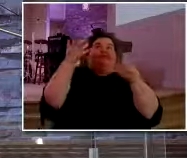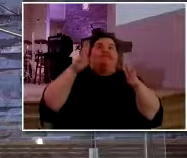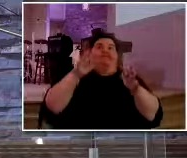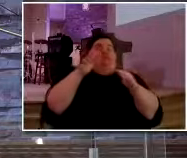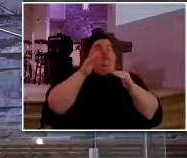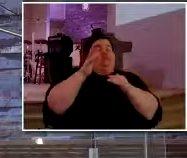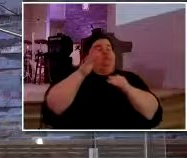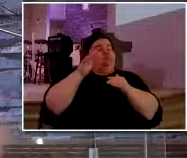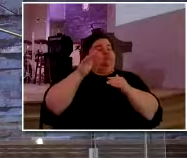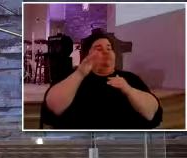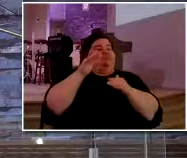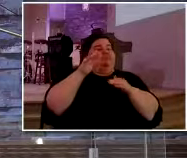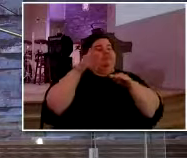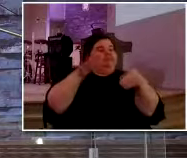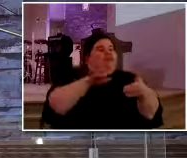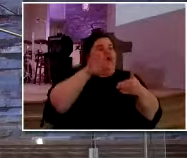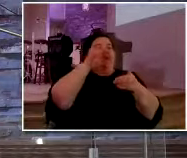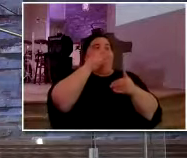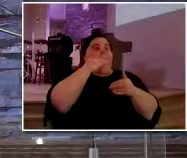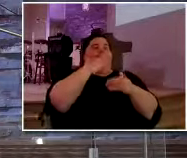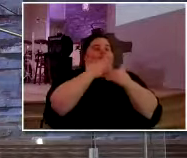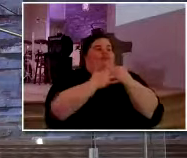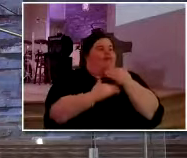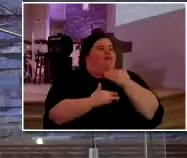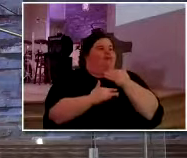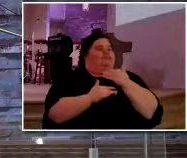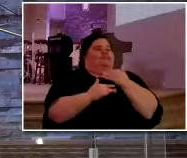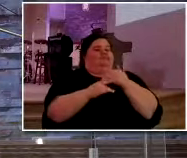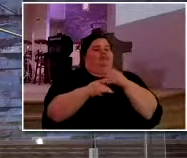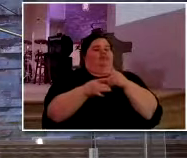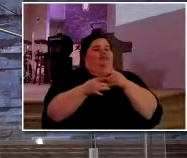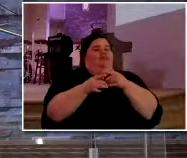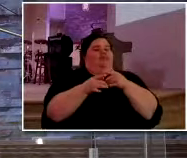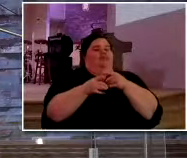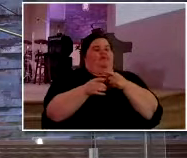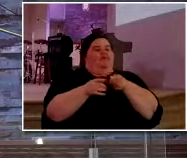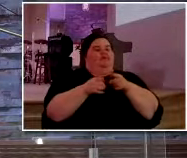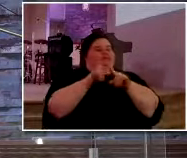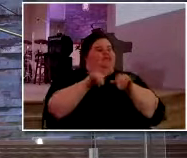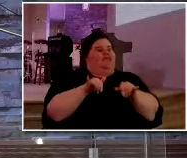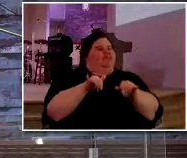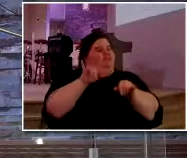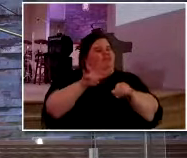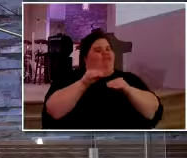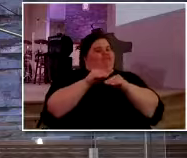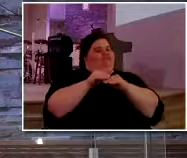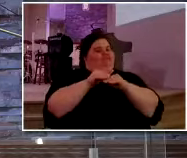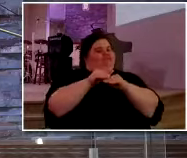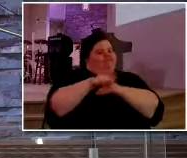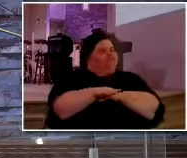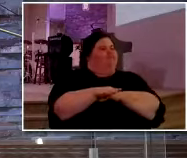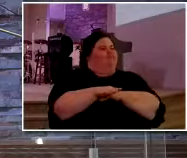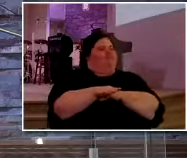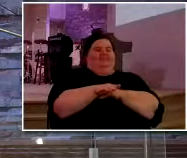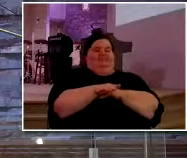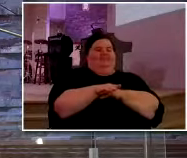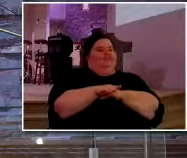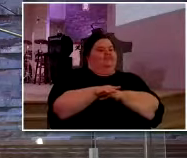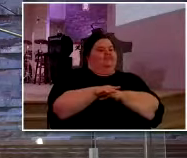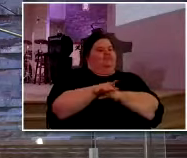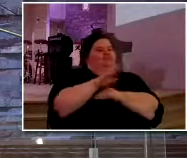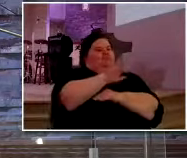did, even while you were still and I were still a sinner, that causing of our faith